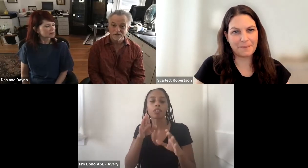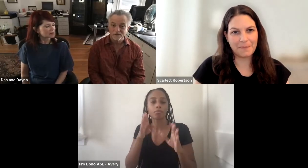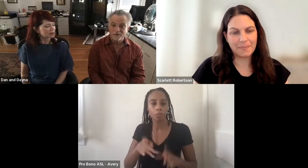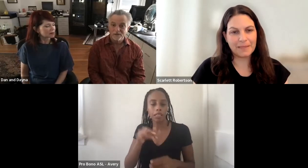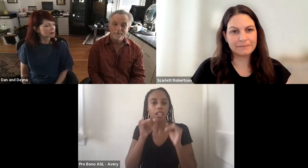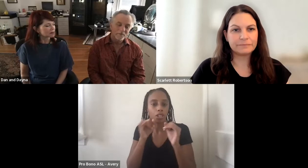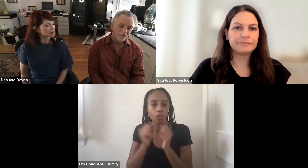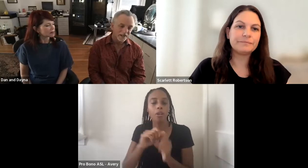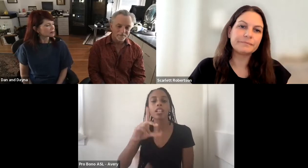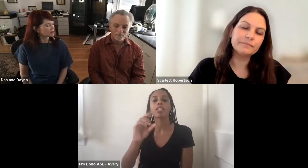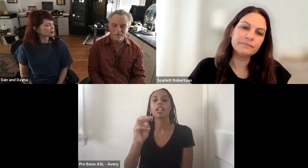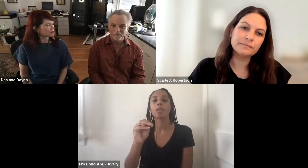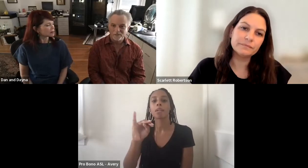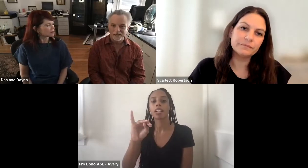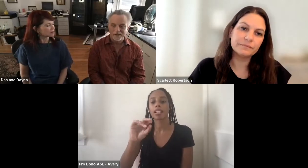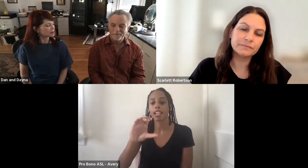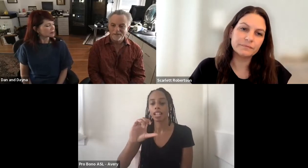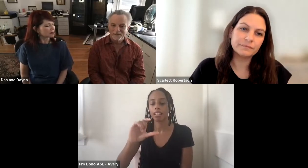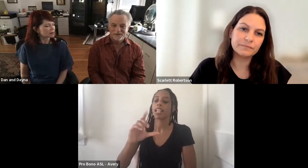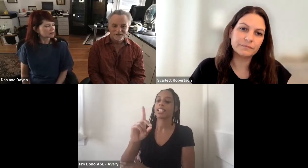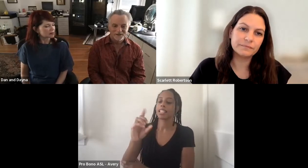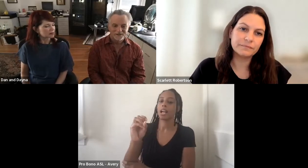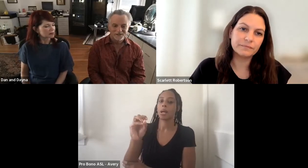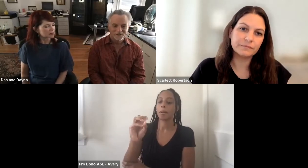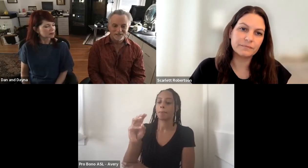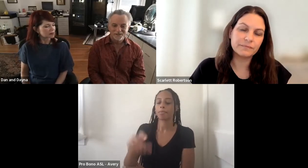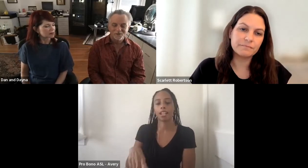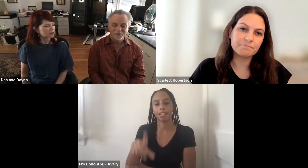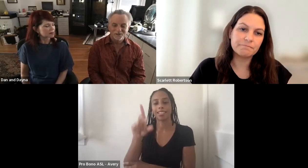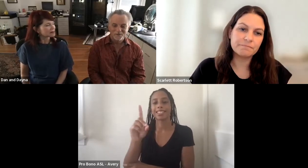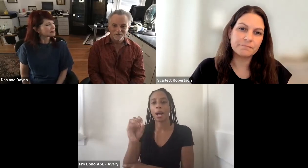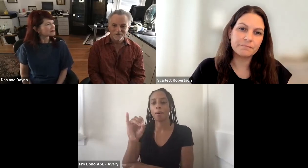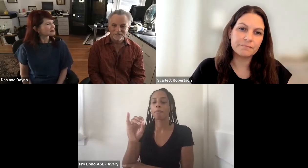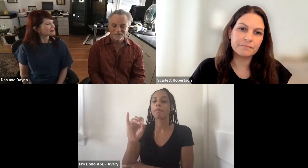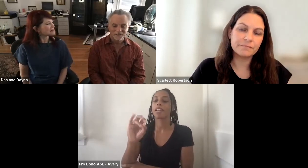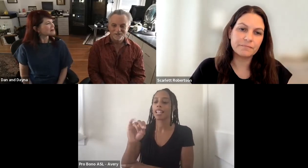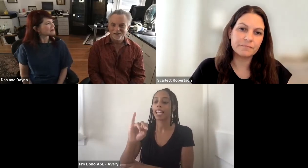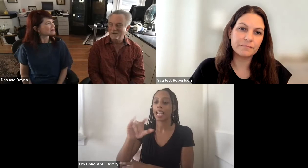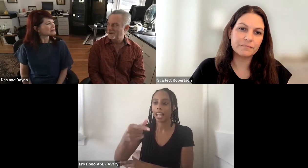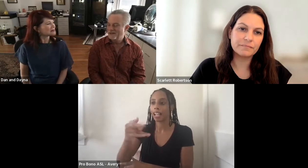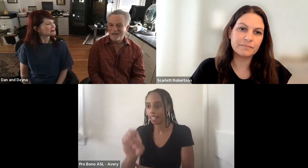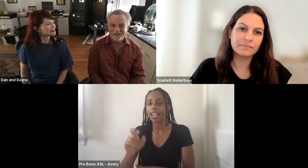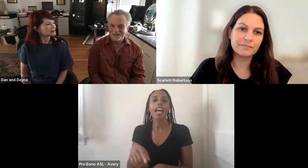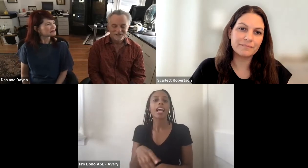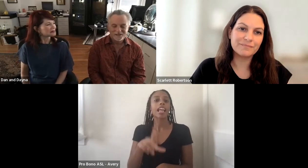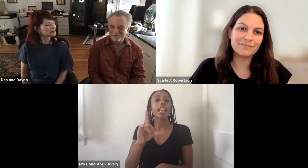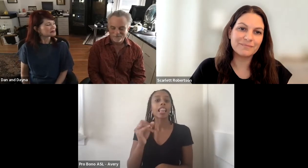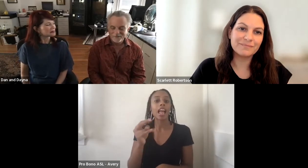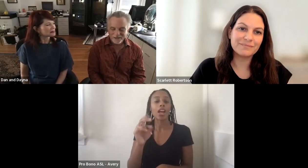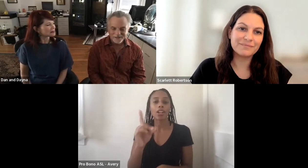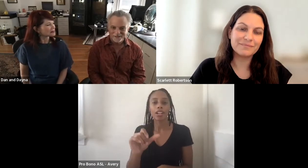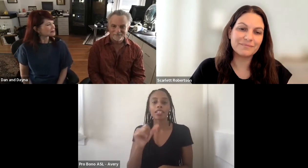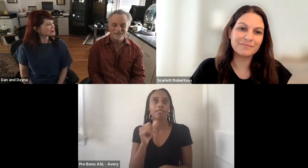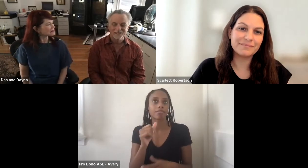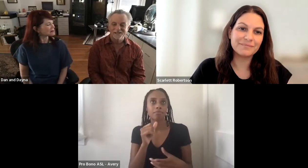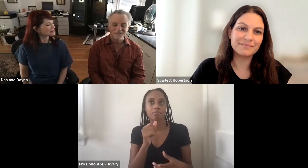shooting the interview. And when she came to where we were setting up, she said, Leonard only told me one thing. He said, I can talk about anything. He's not afraid